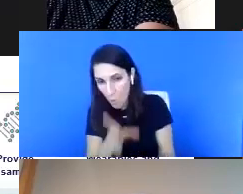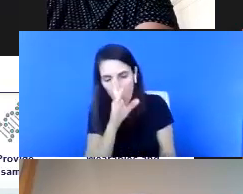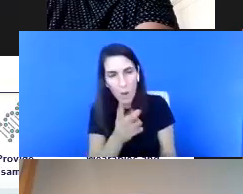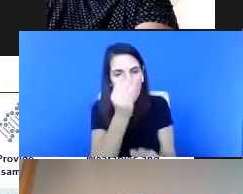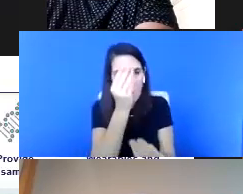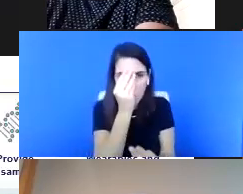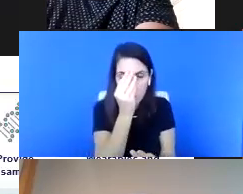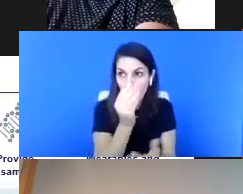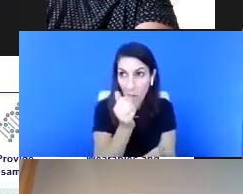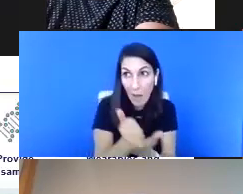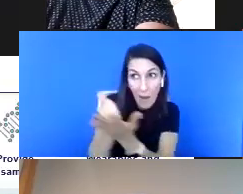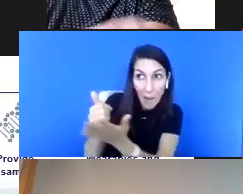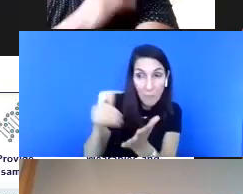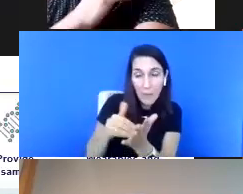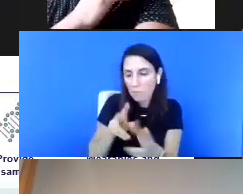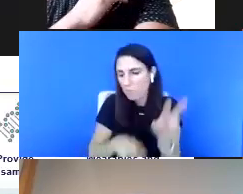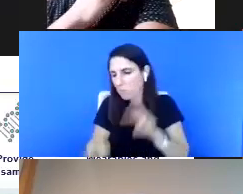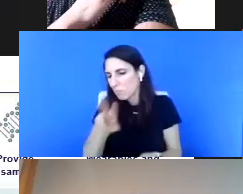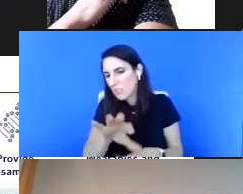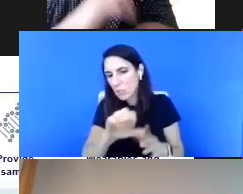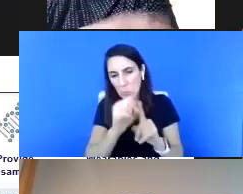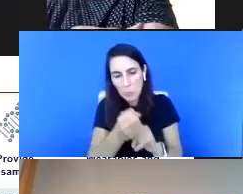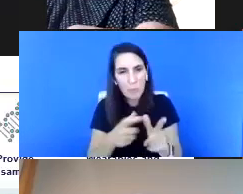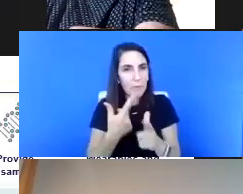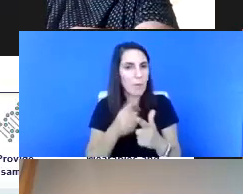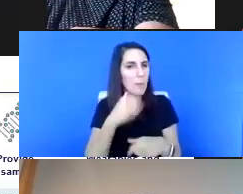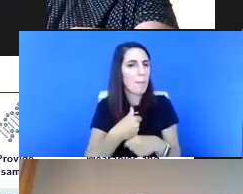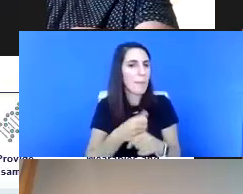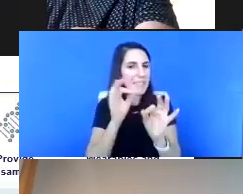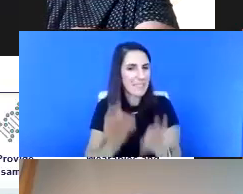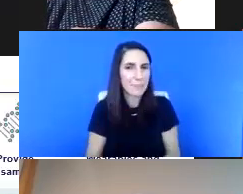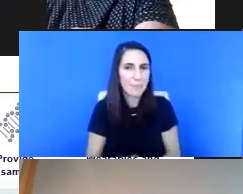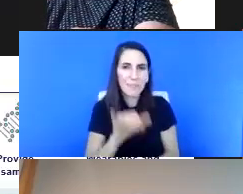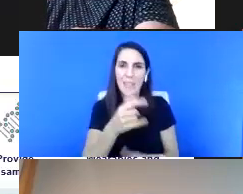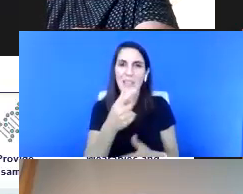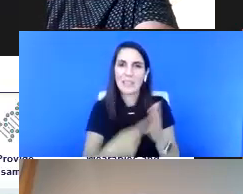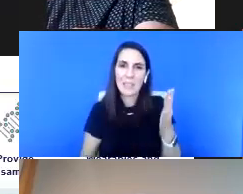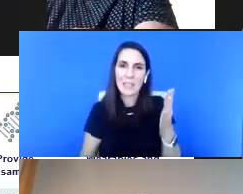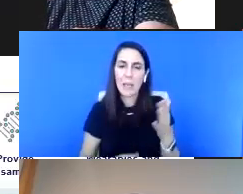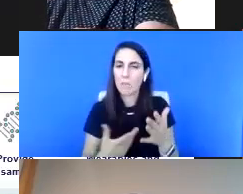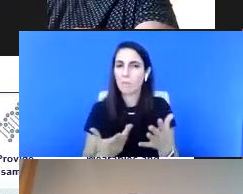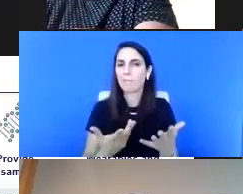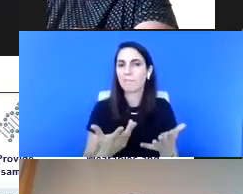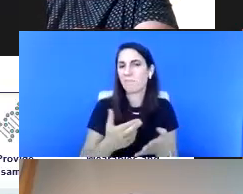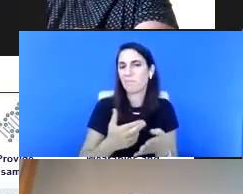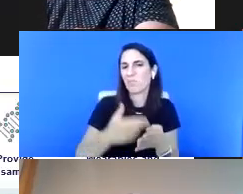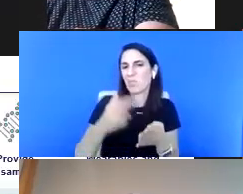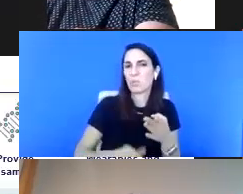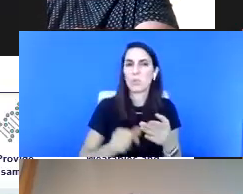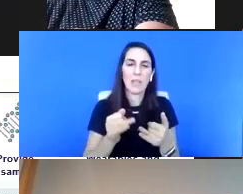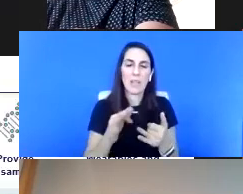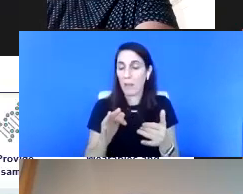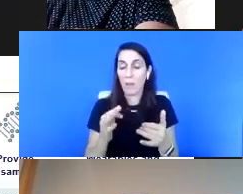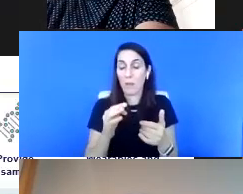their decision-making, it would be a lot better as well. So these are some of the costs that we have in the current way we do healthcare, which